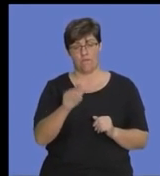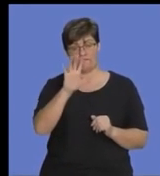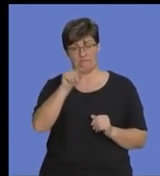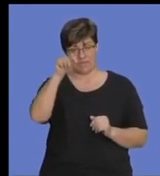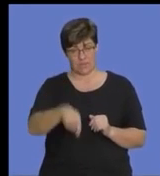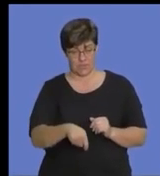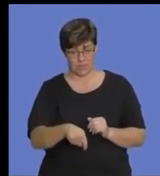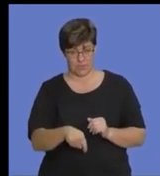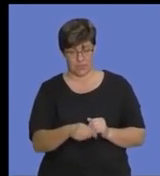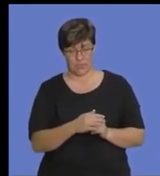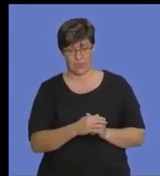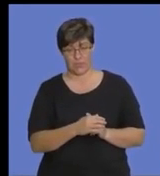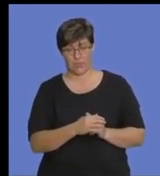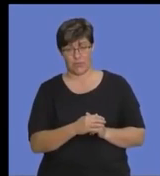deposit